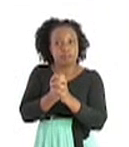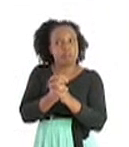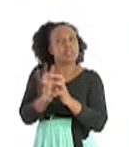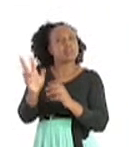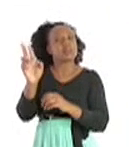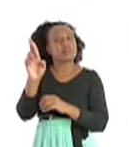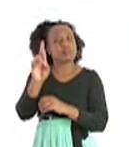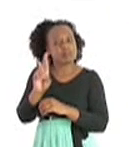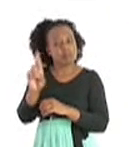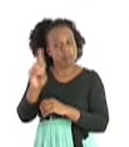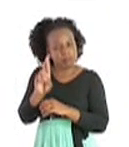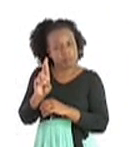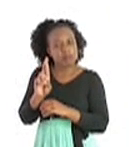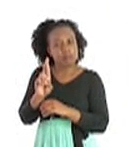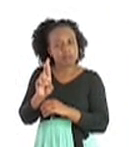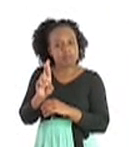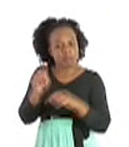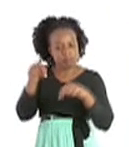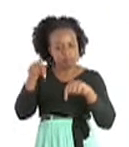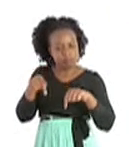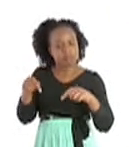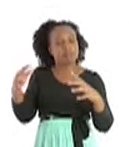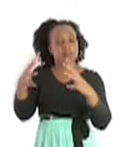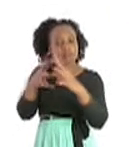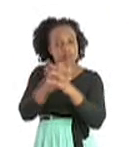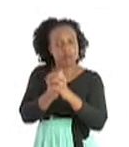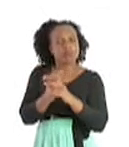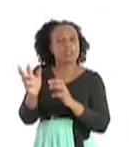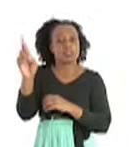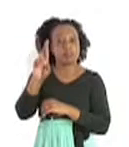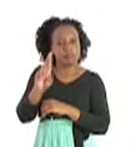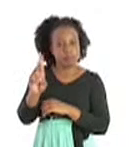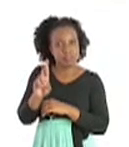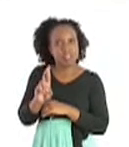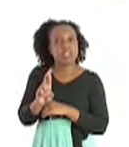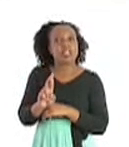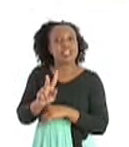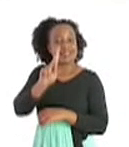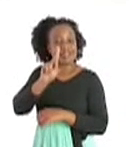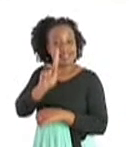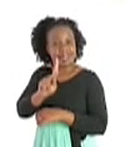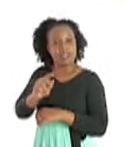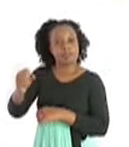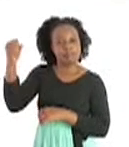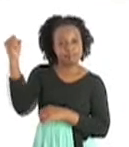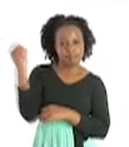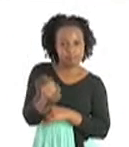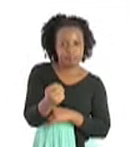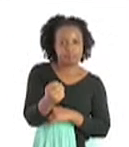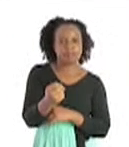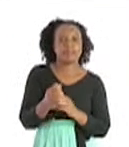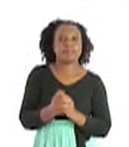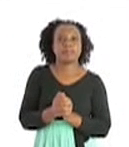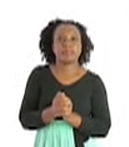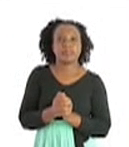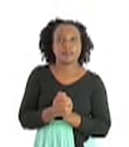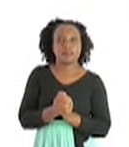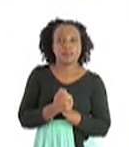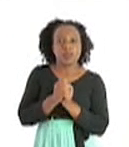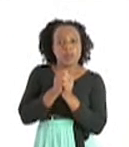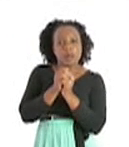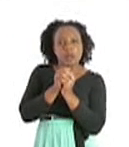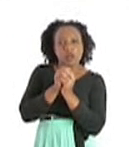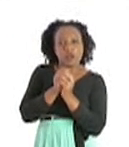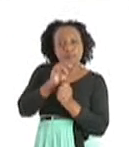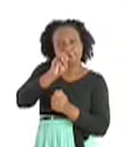are we? We are in commas region. So it must be written with the capital letter. Mickey